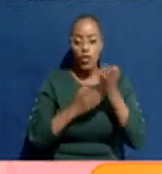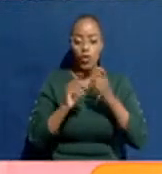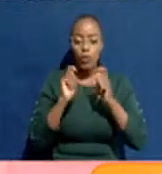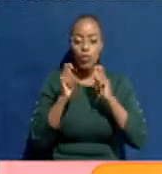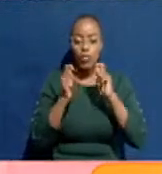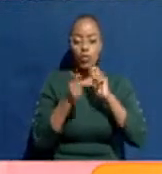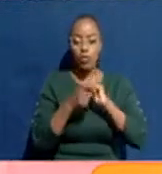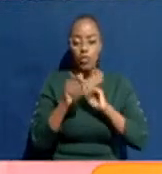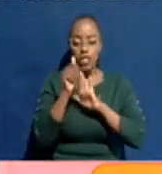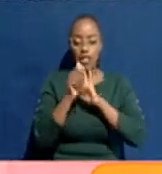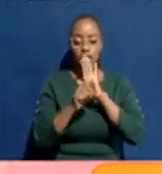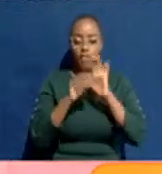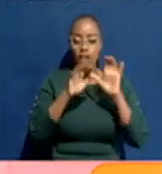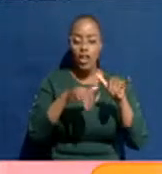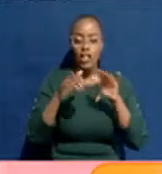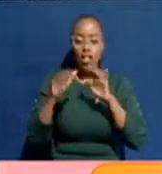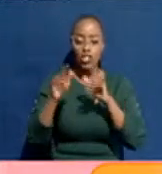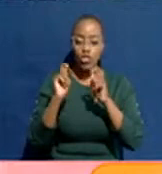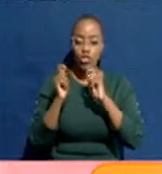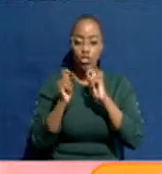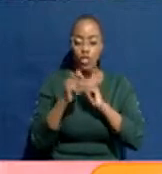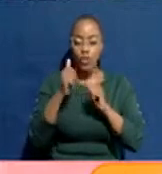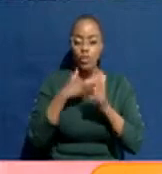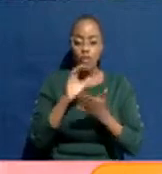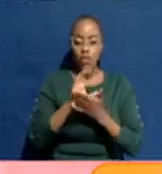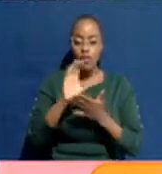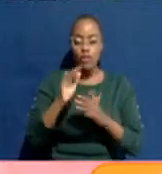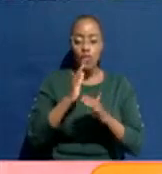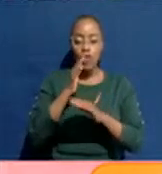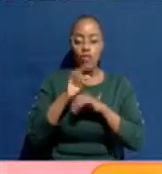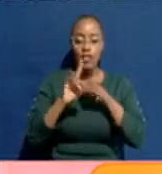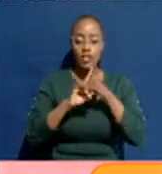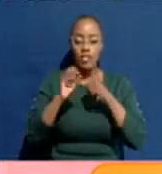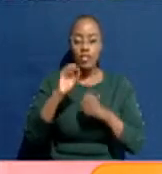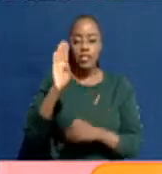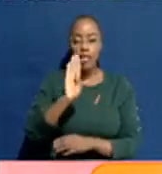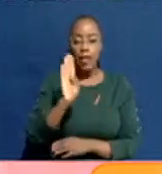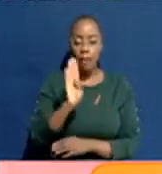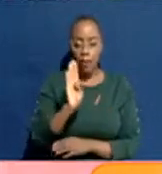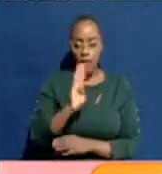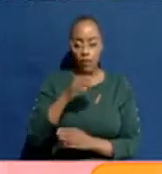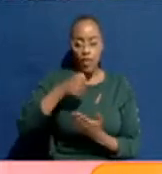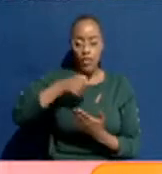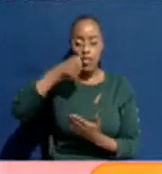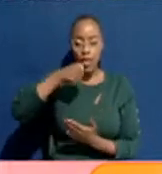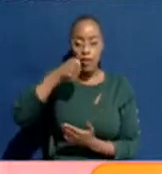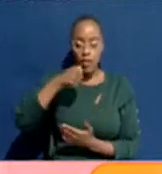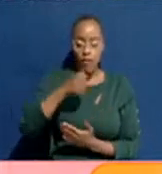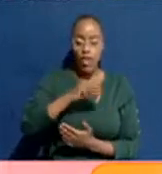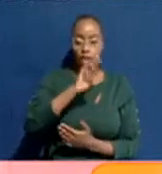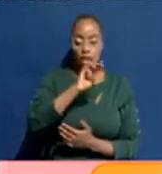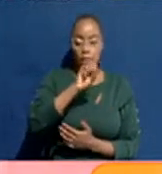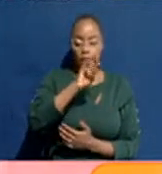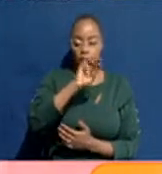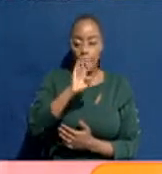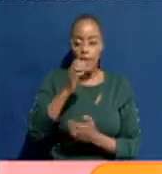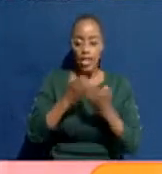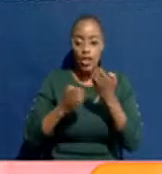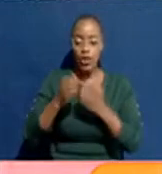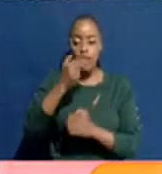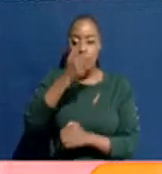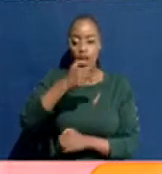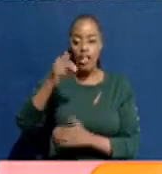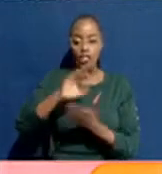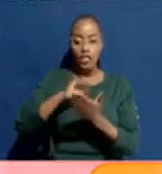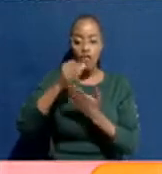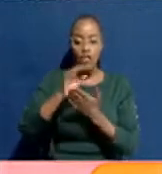agenda, agricultural transformation, which has been allocated just over 60 billion shillings in the budget, MSMEs economy, the Hustler